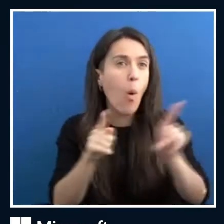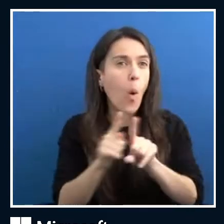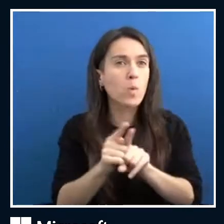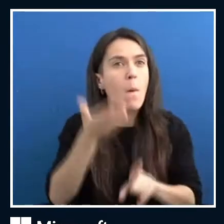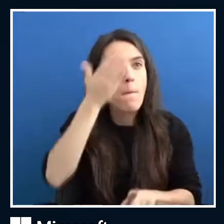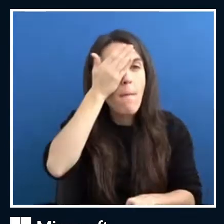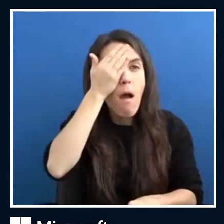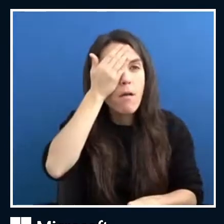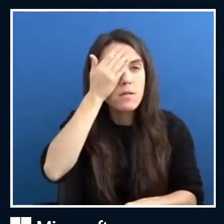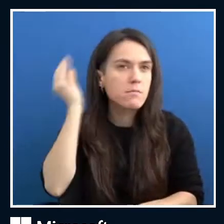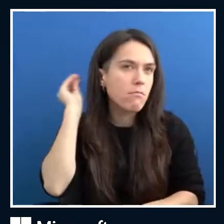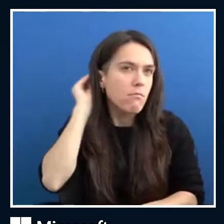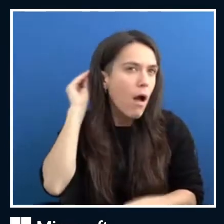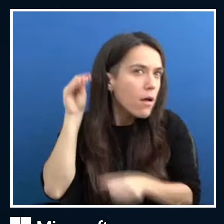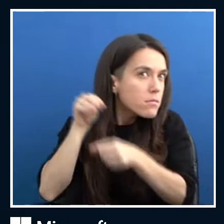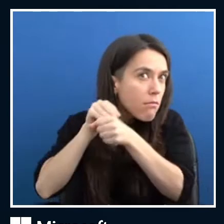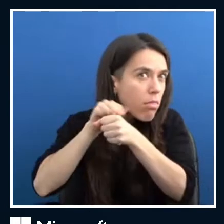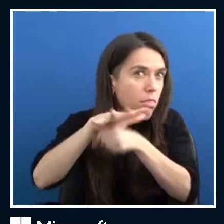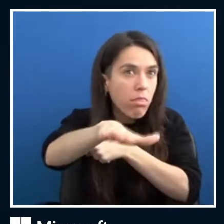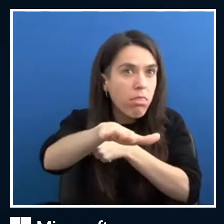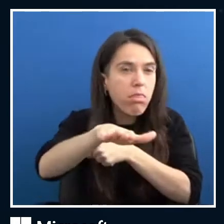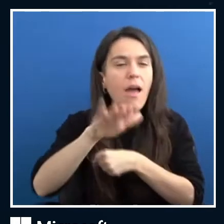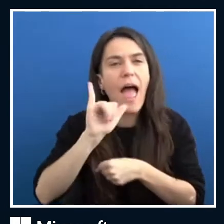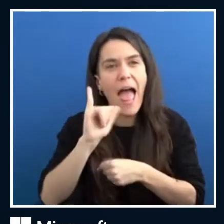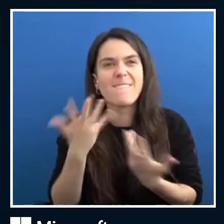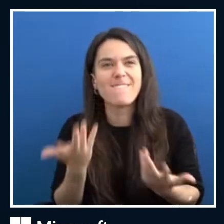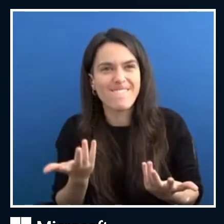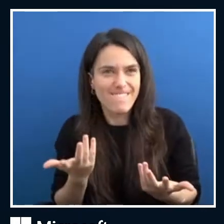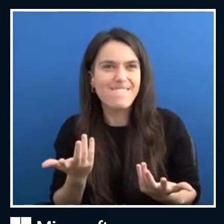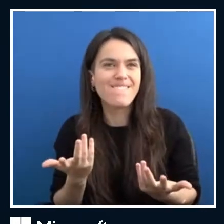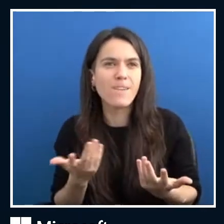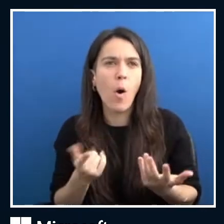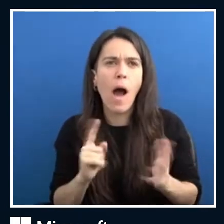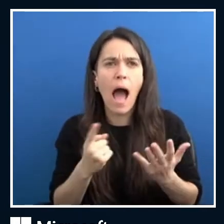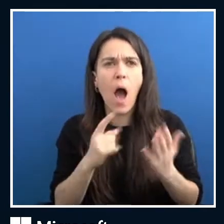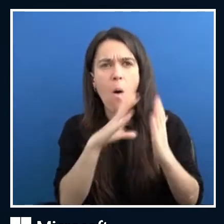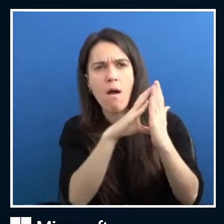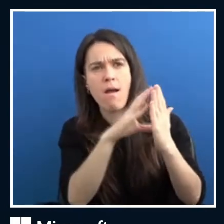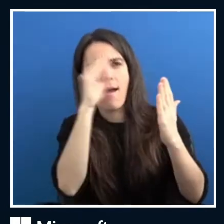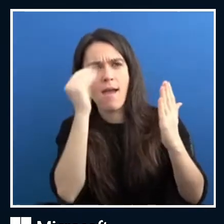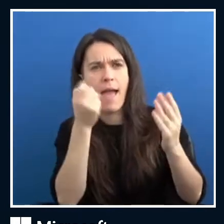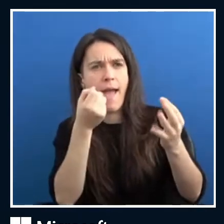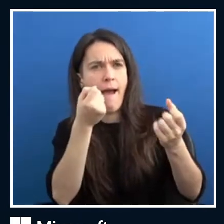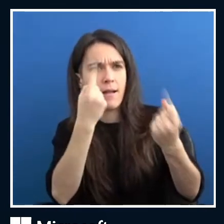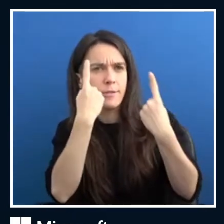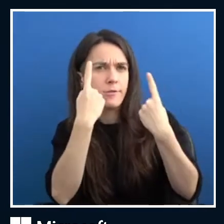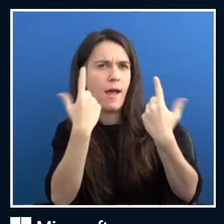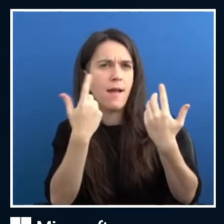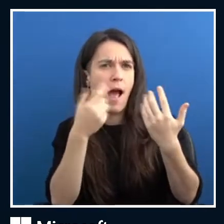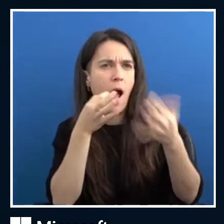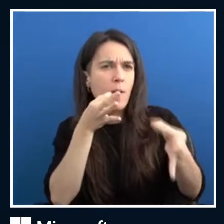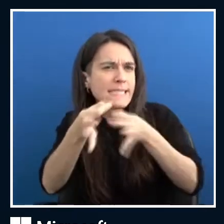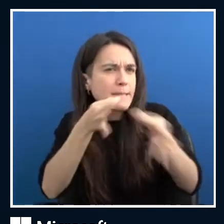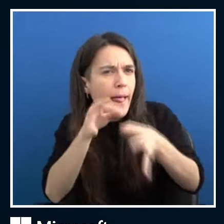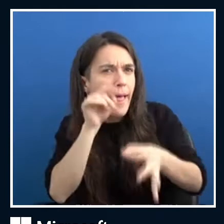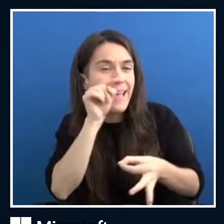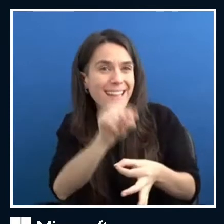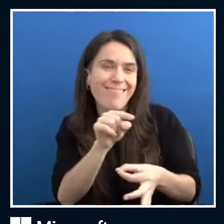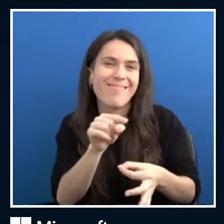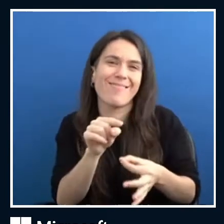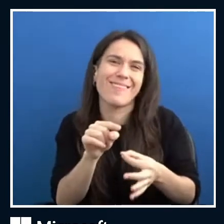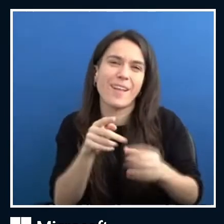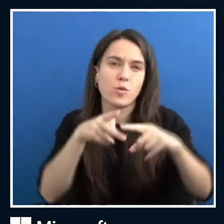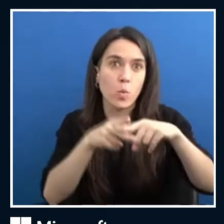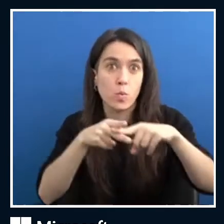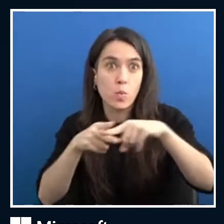to interpretability and explainability and much more, many different topics. So if you want to make your impact in this